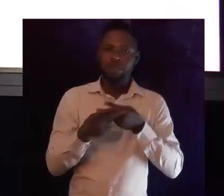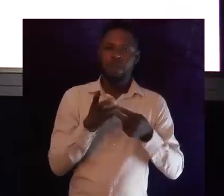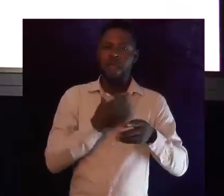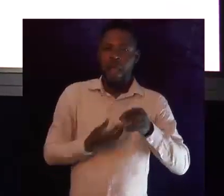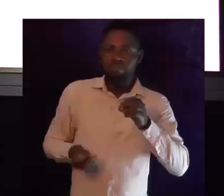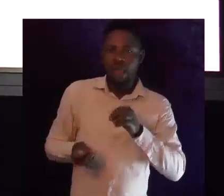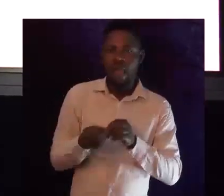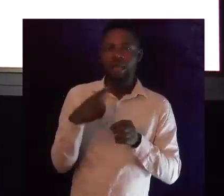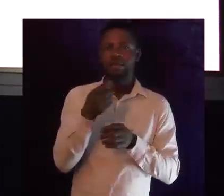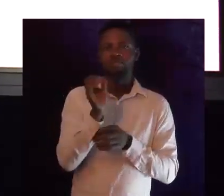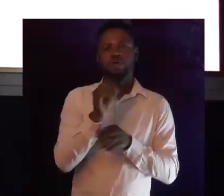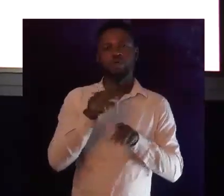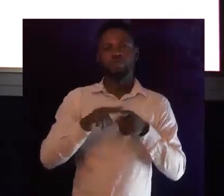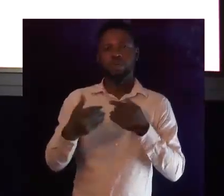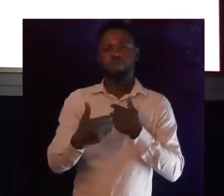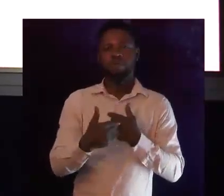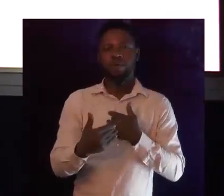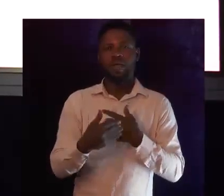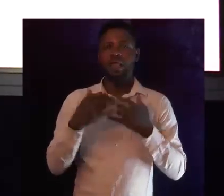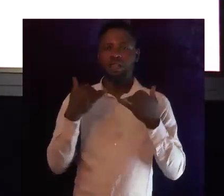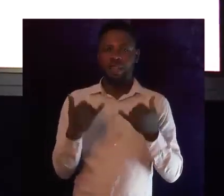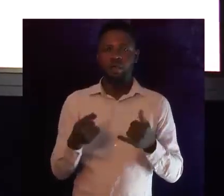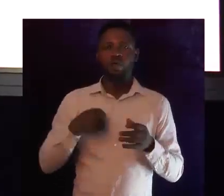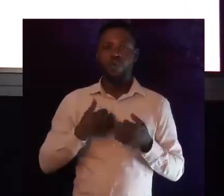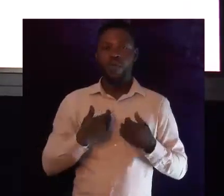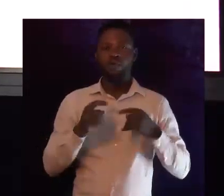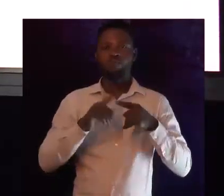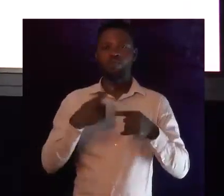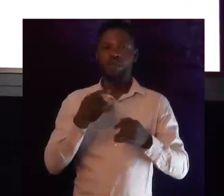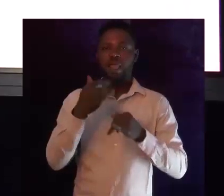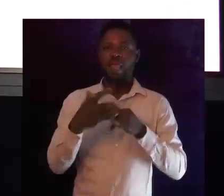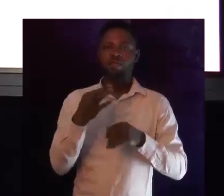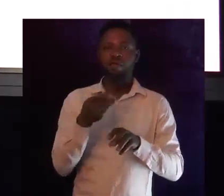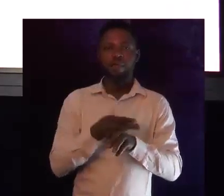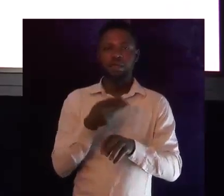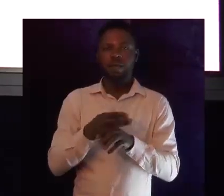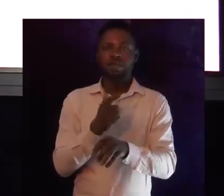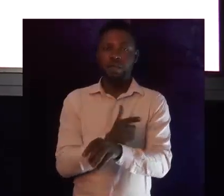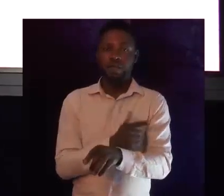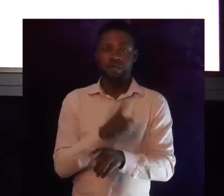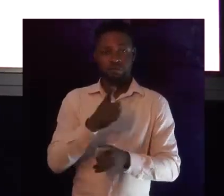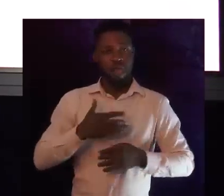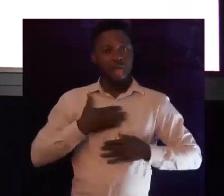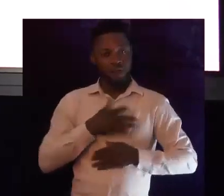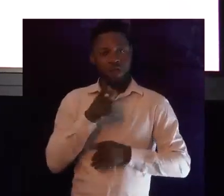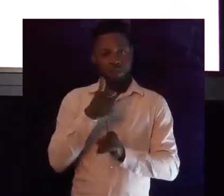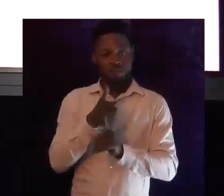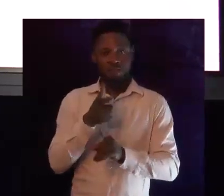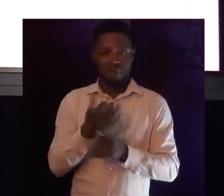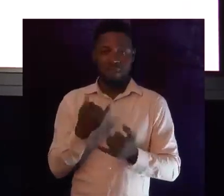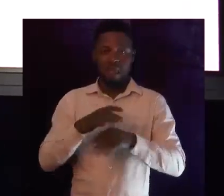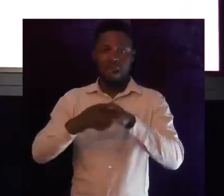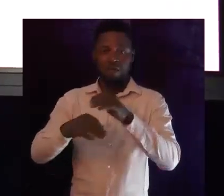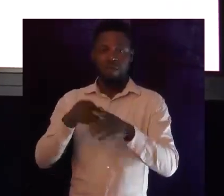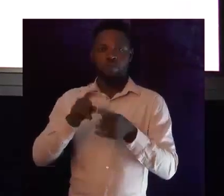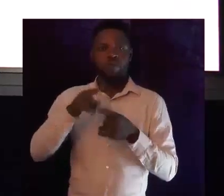significant digits and multiply. Easy peasy for you, my friend. Now, we have come to the end of the mathematics lesson. I hope you